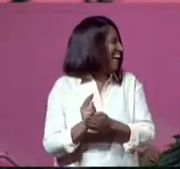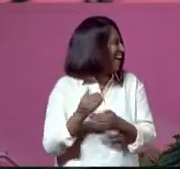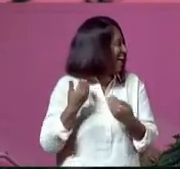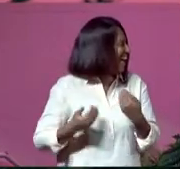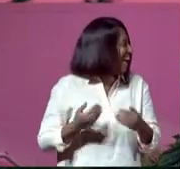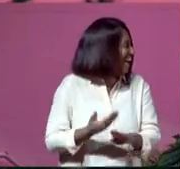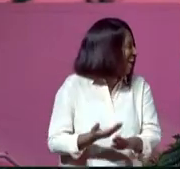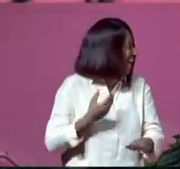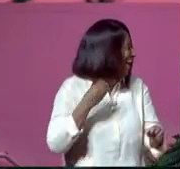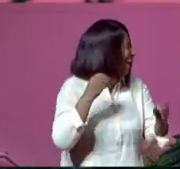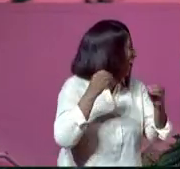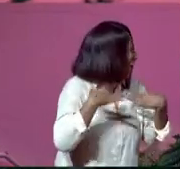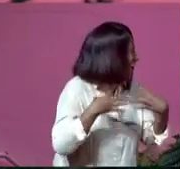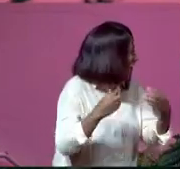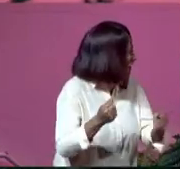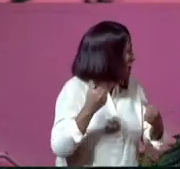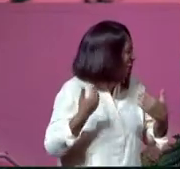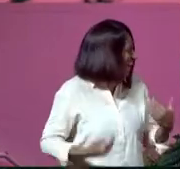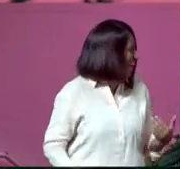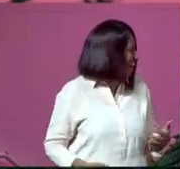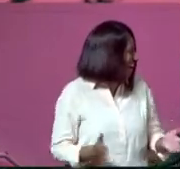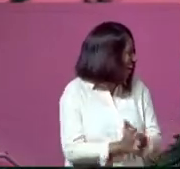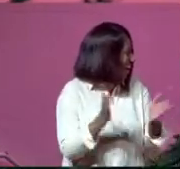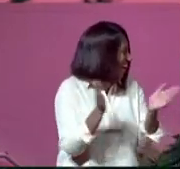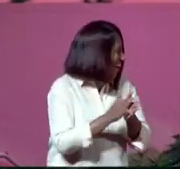give you the balance.